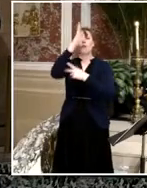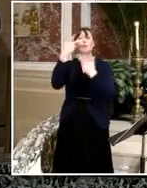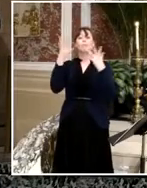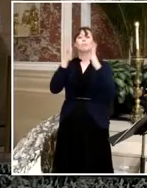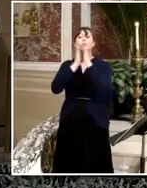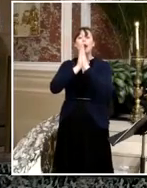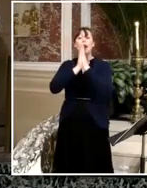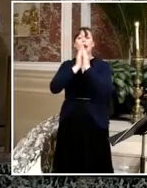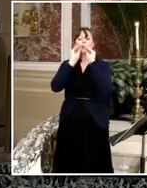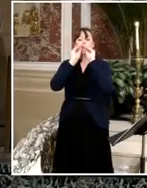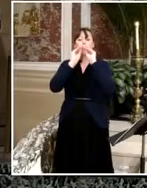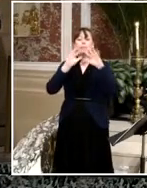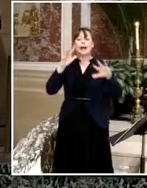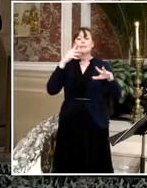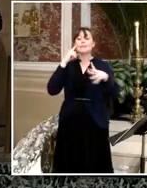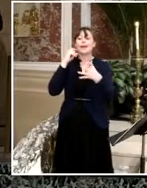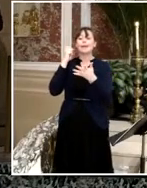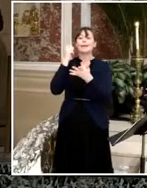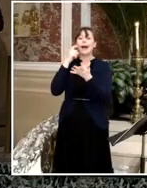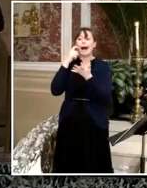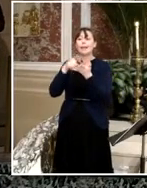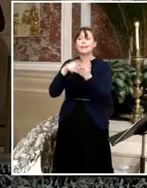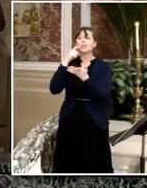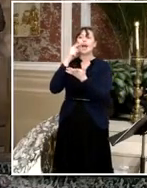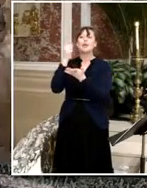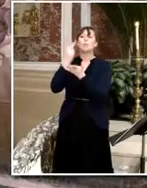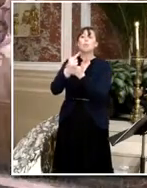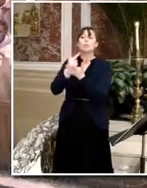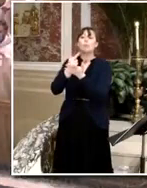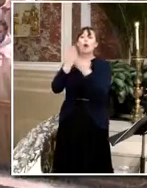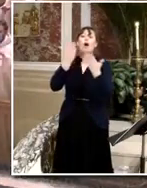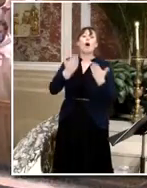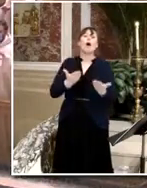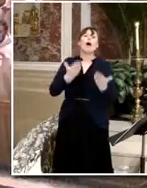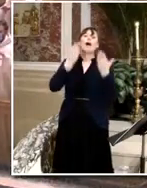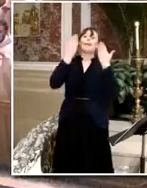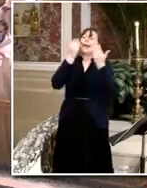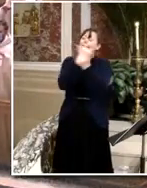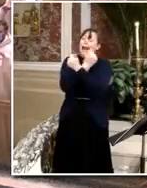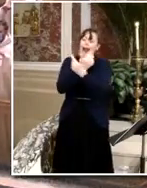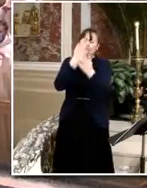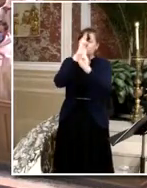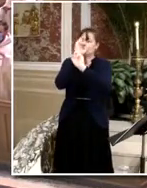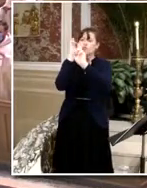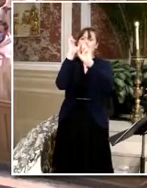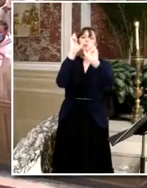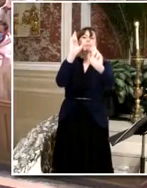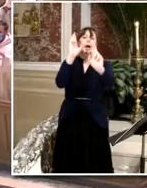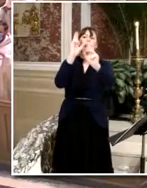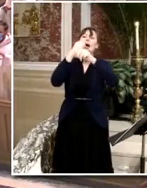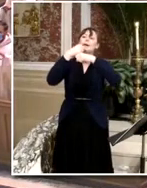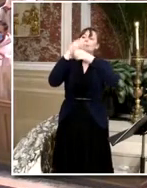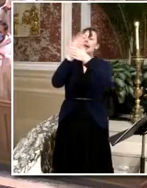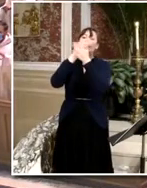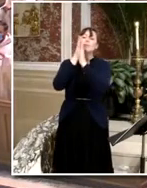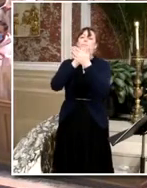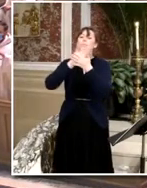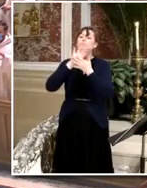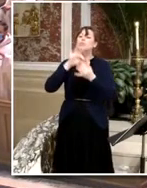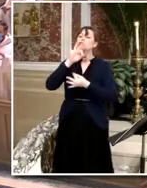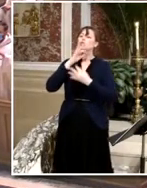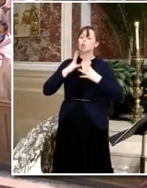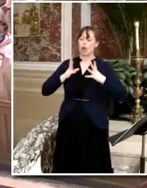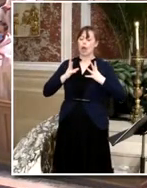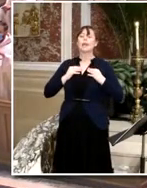to bless, acknowledge, and approve this offering in every respect. Make it spiritual and